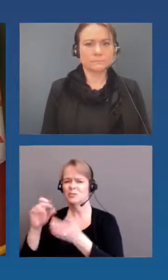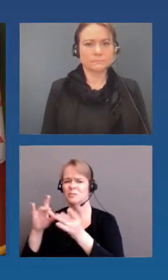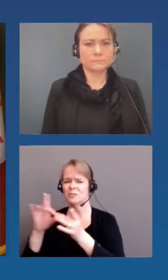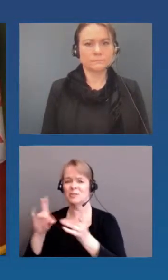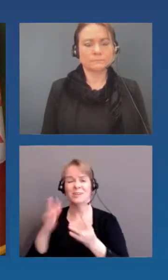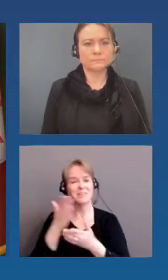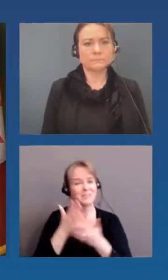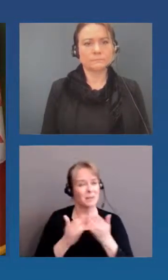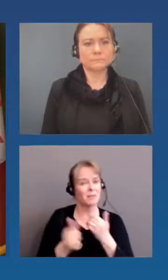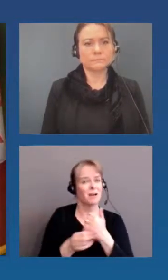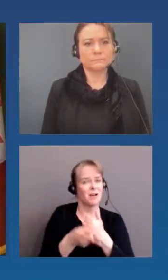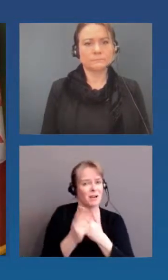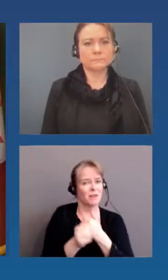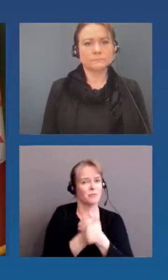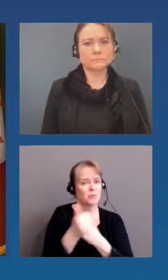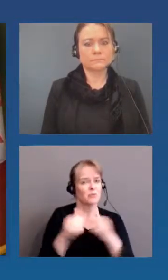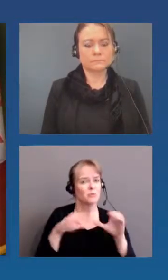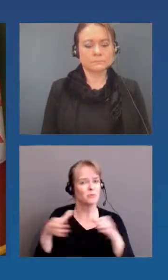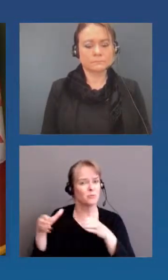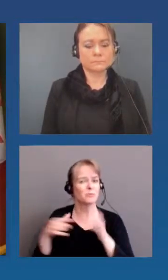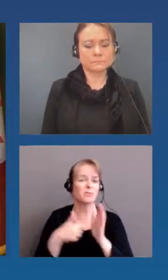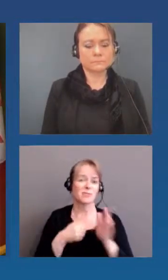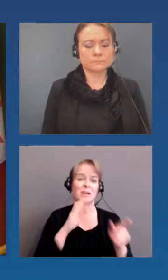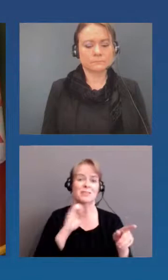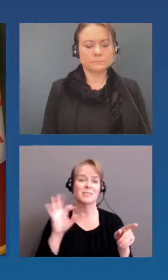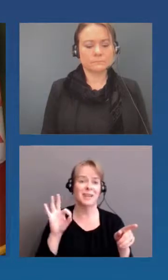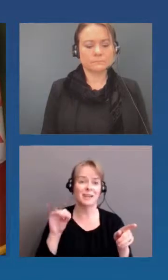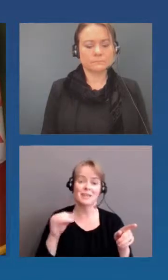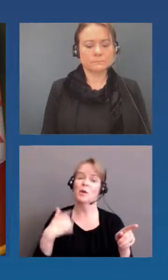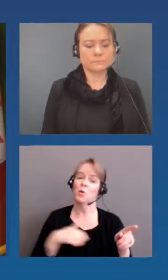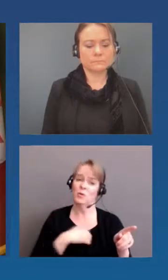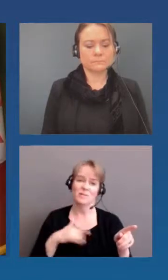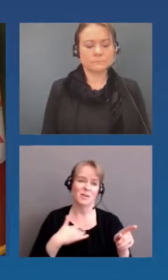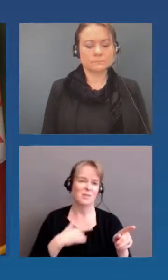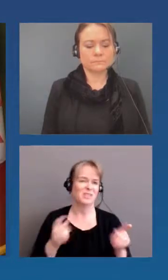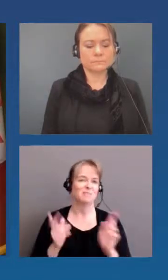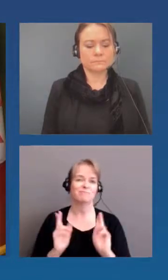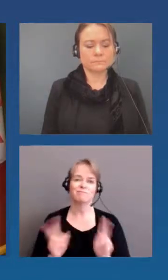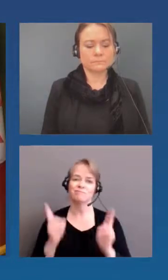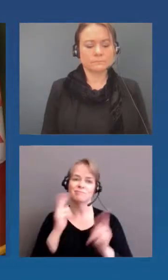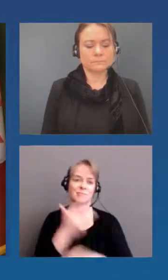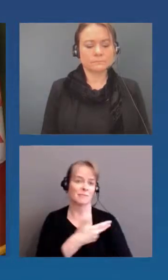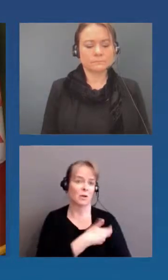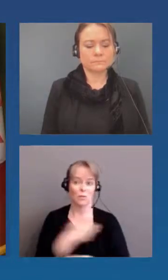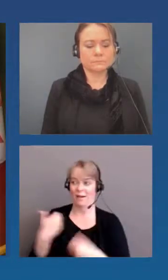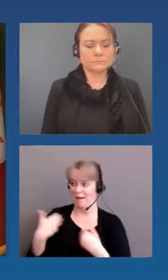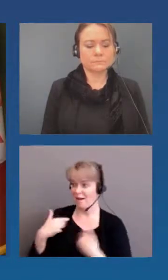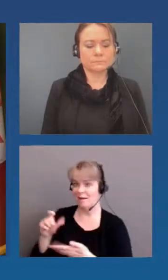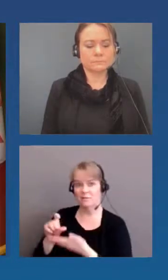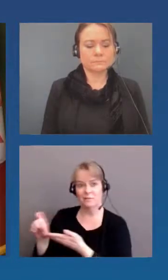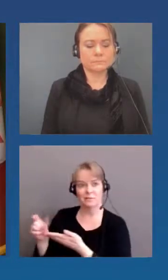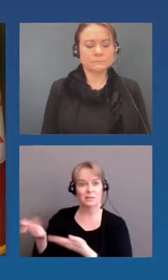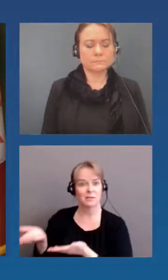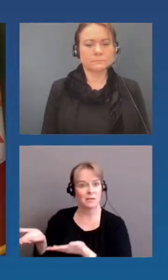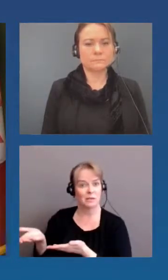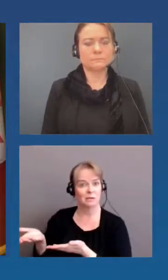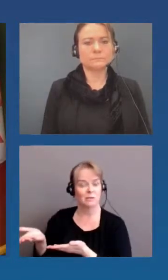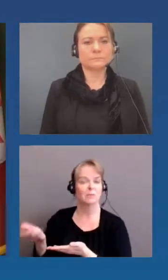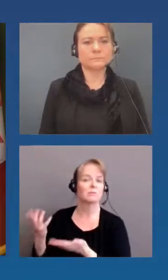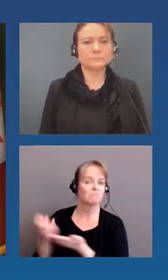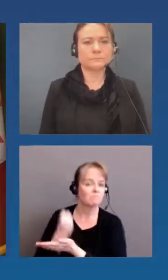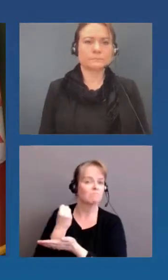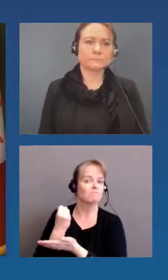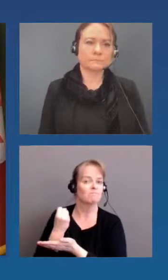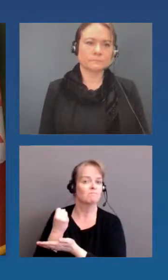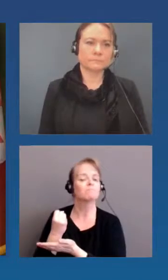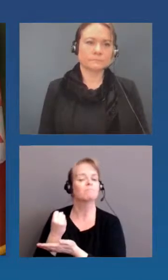the next high-risk group needs to get vaccinated. We felt that we had vaccine to do that. And so we're going to be doing